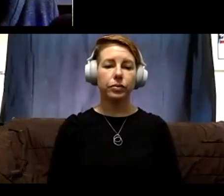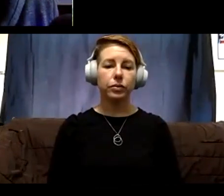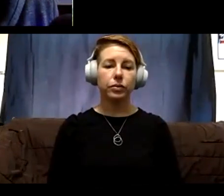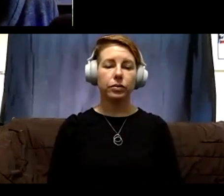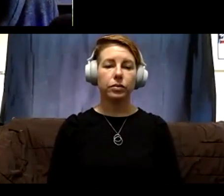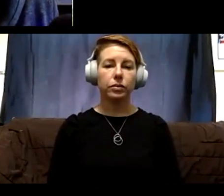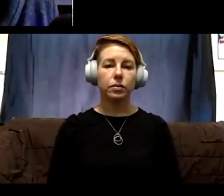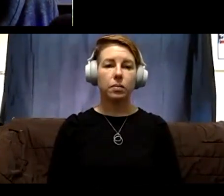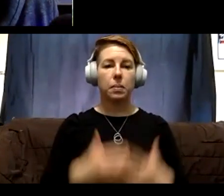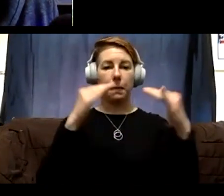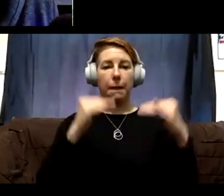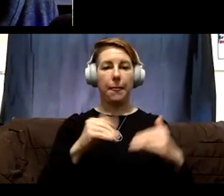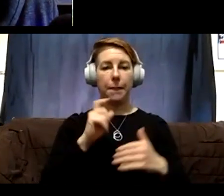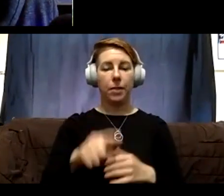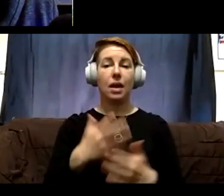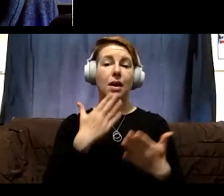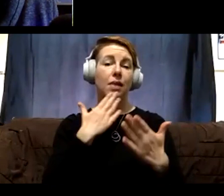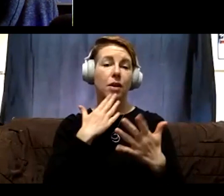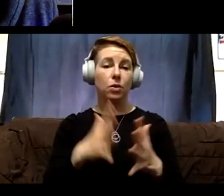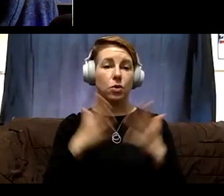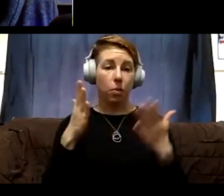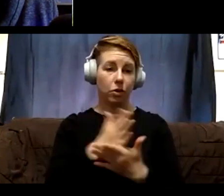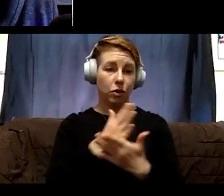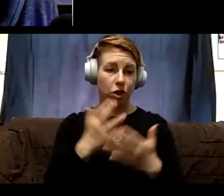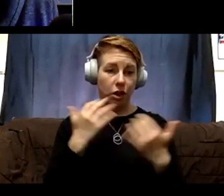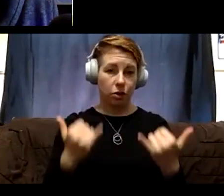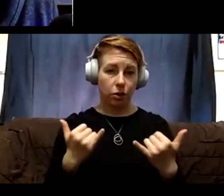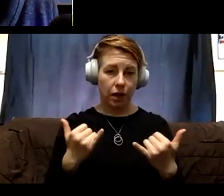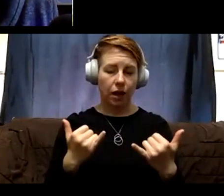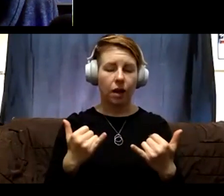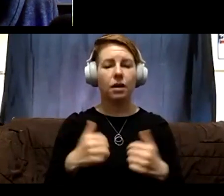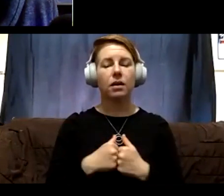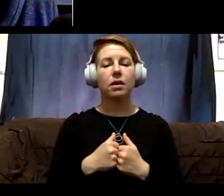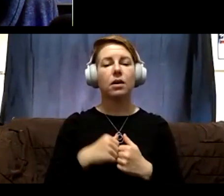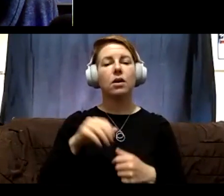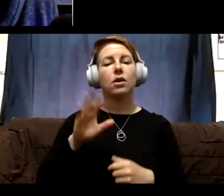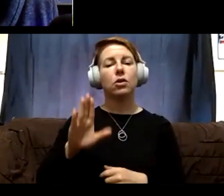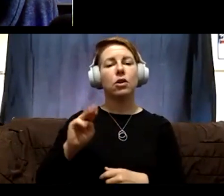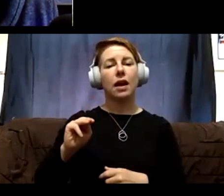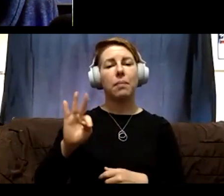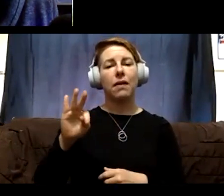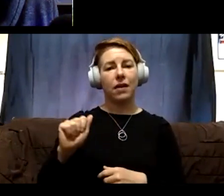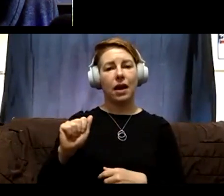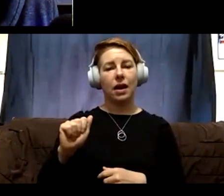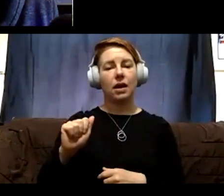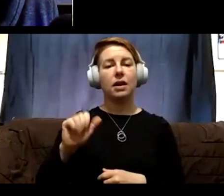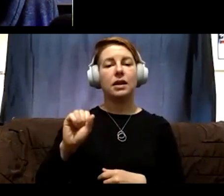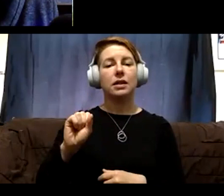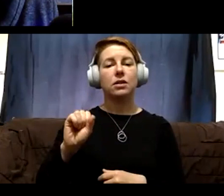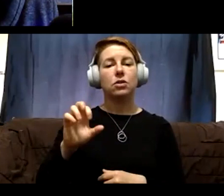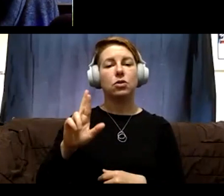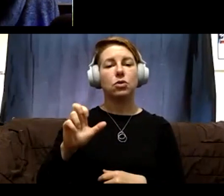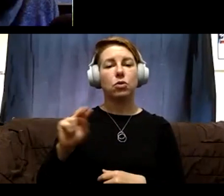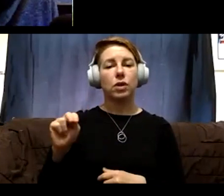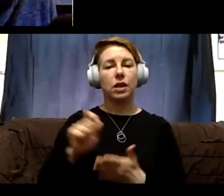The next one reads, thank you so much for sharing today. What inspired you to pursue your MFA in screenwriting and writing? Do you